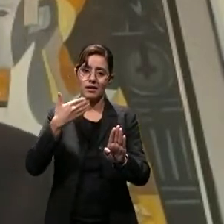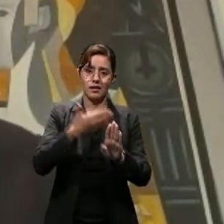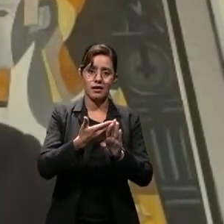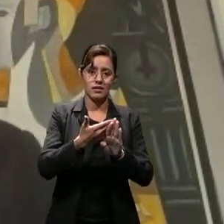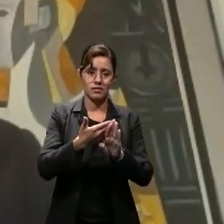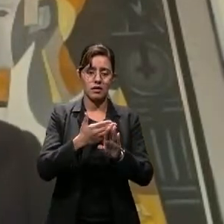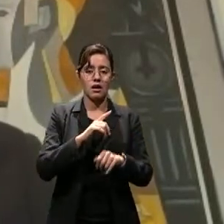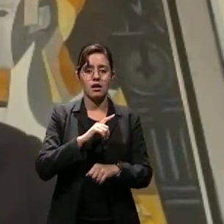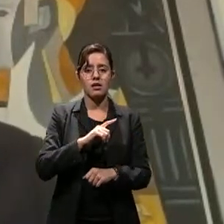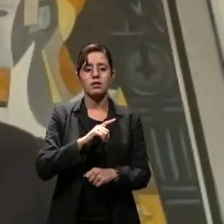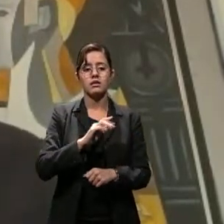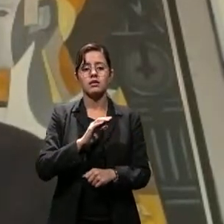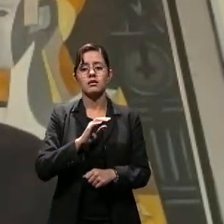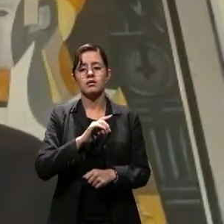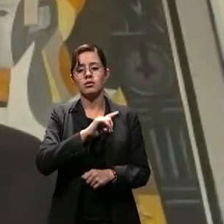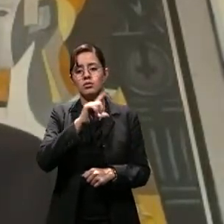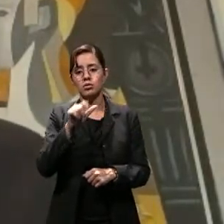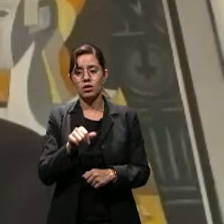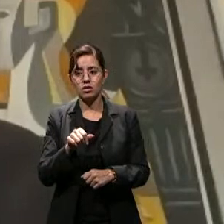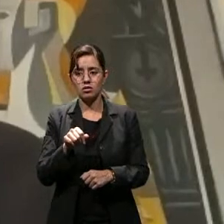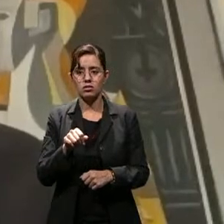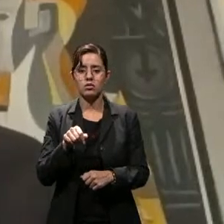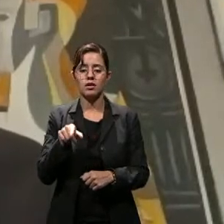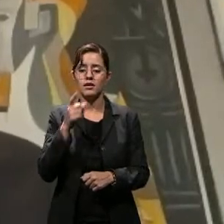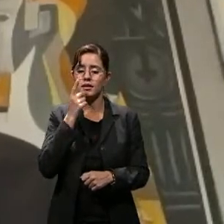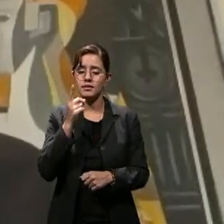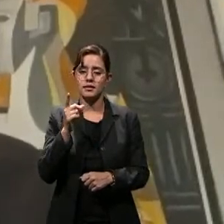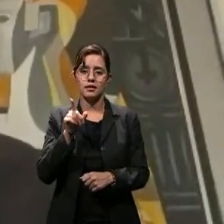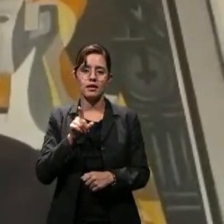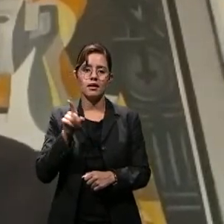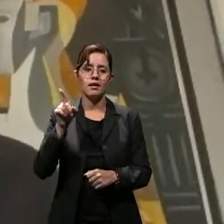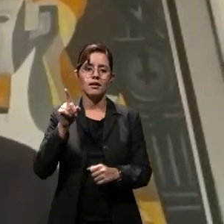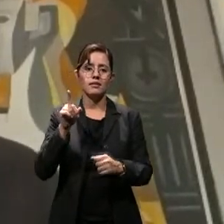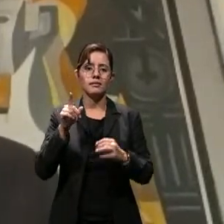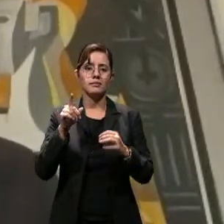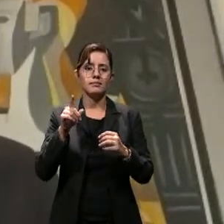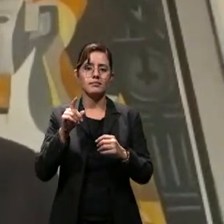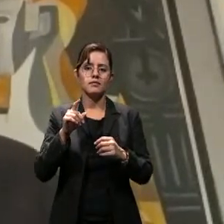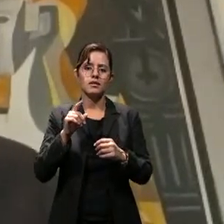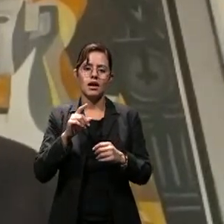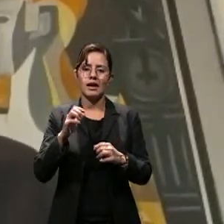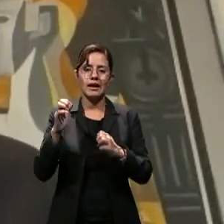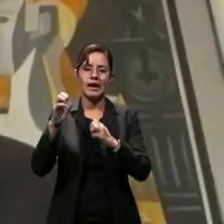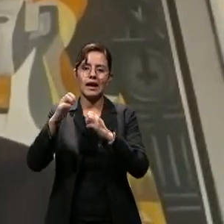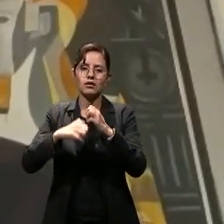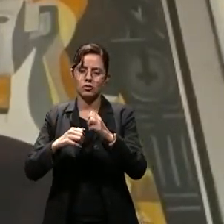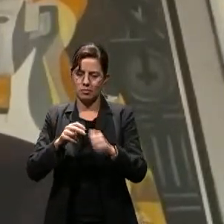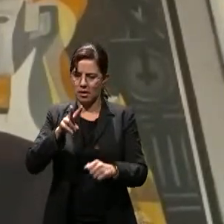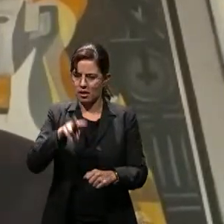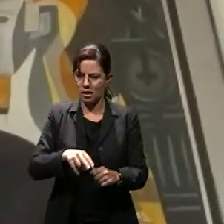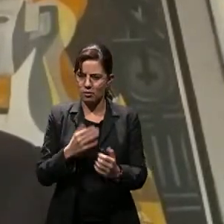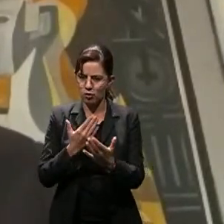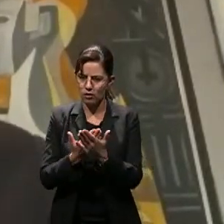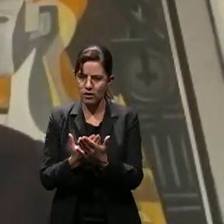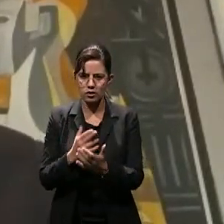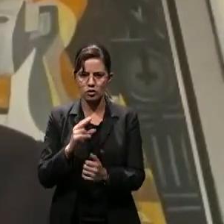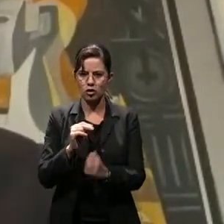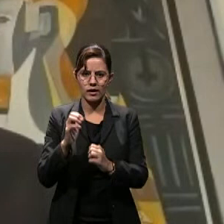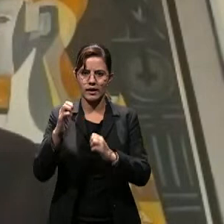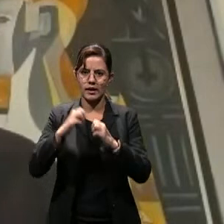be fewer guarantees than more, with a discourse